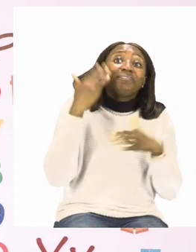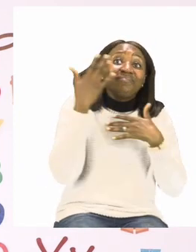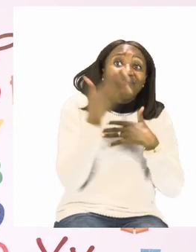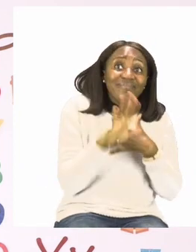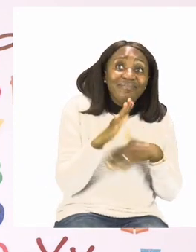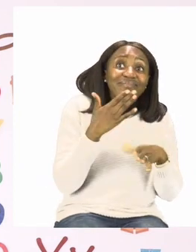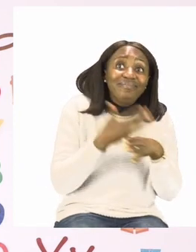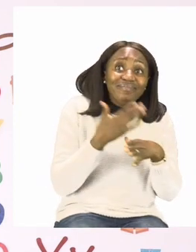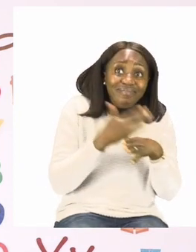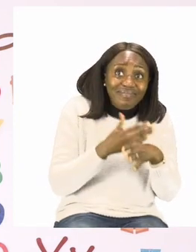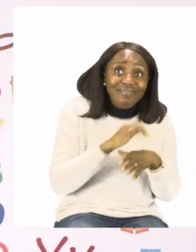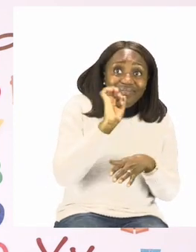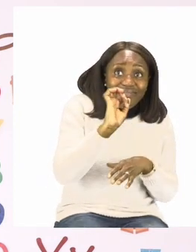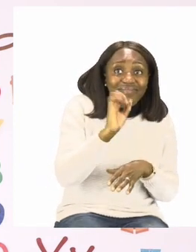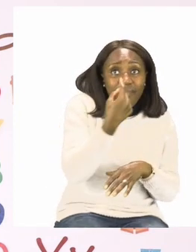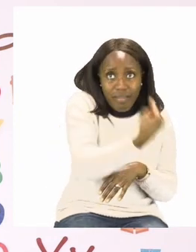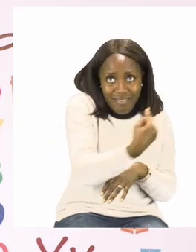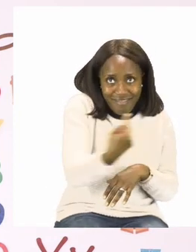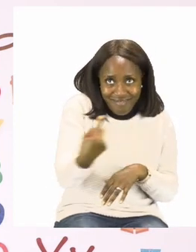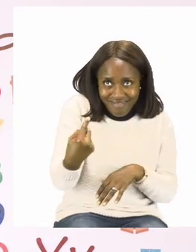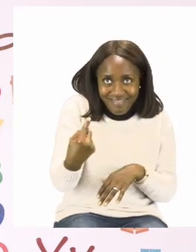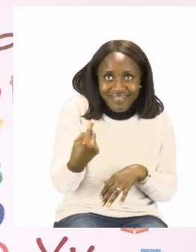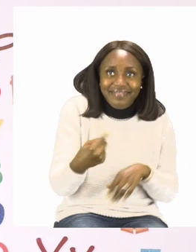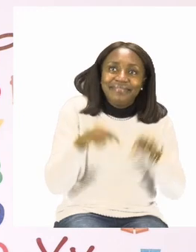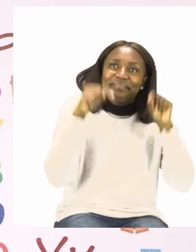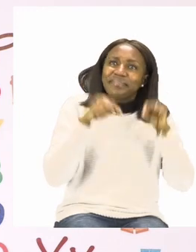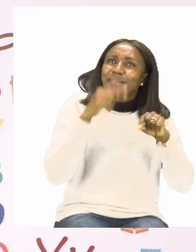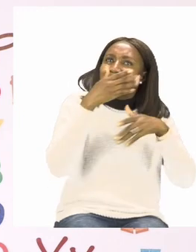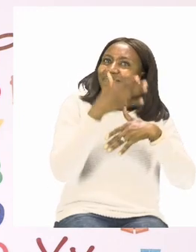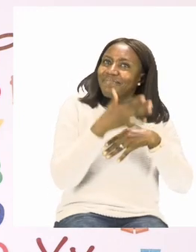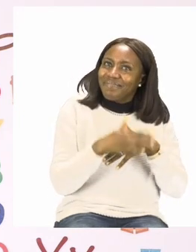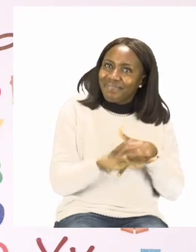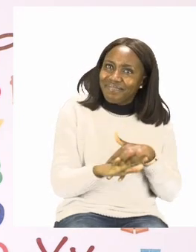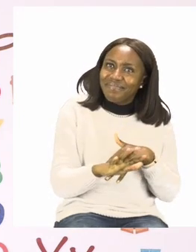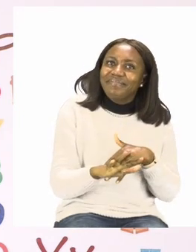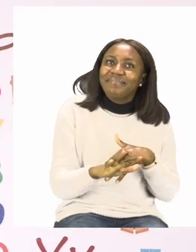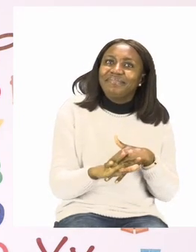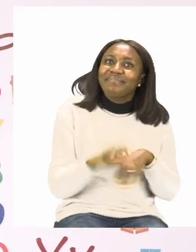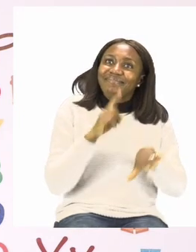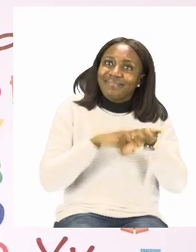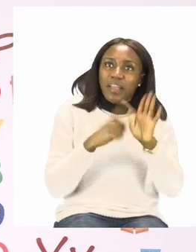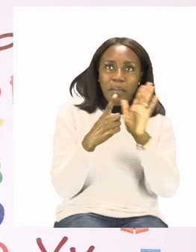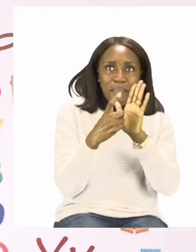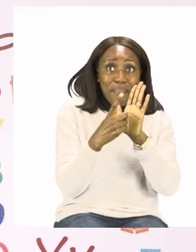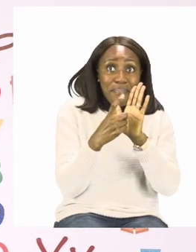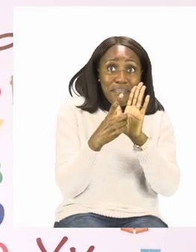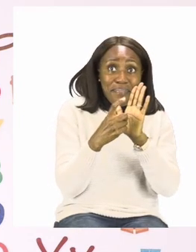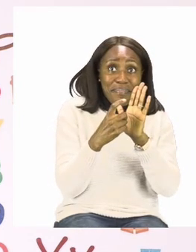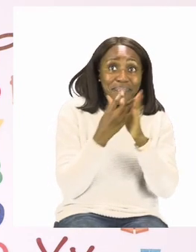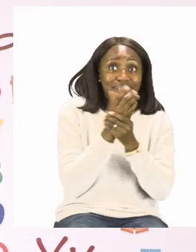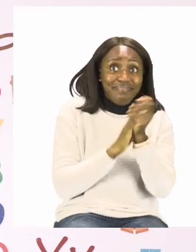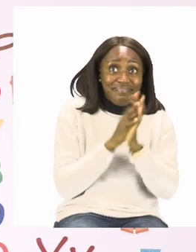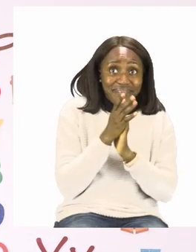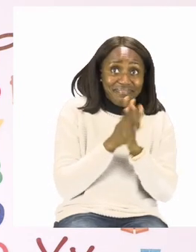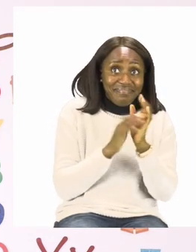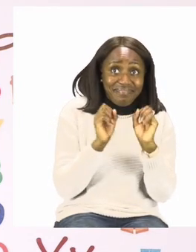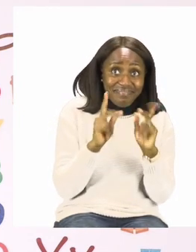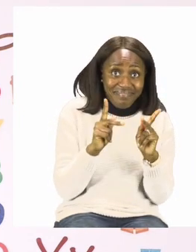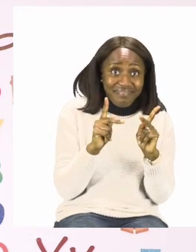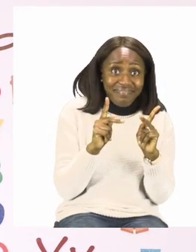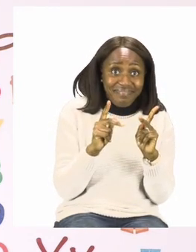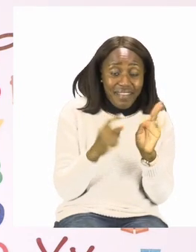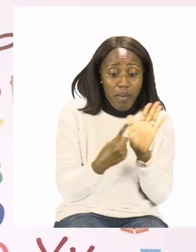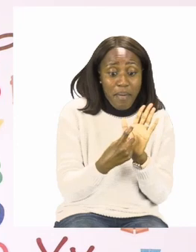by yourself. So now that we are done with our lesson, it's time to sanitize. So let us take